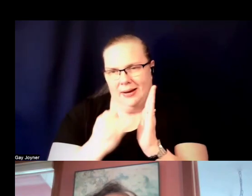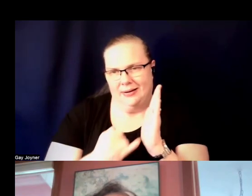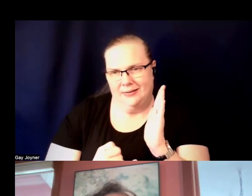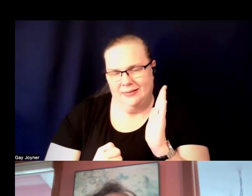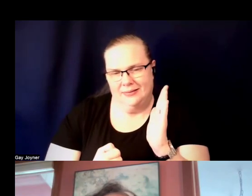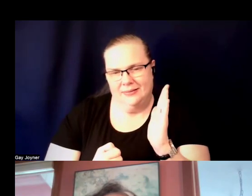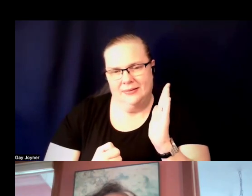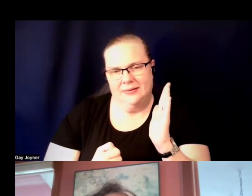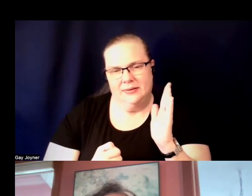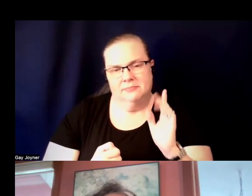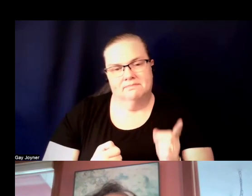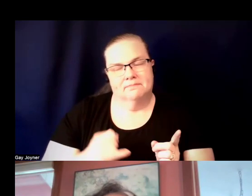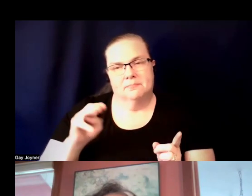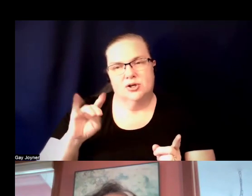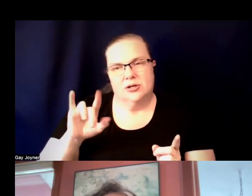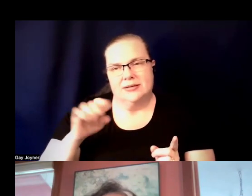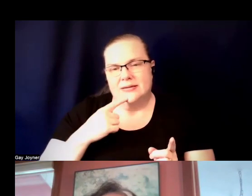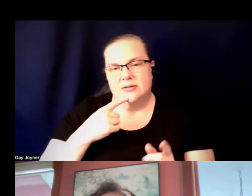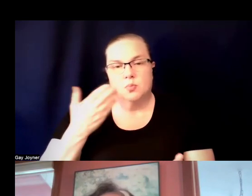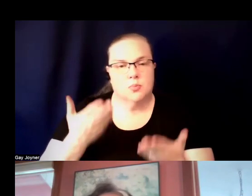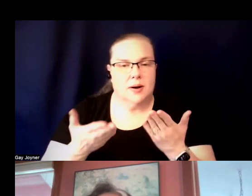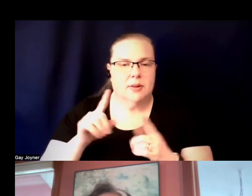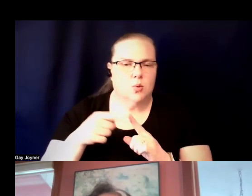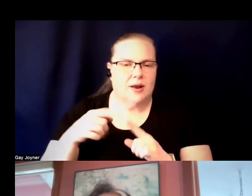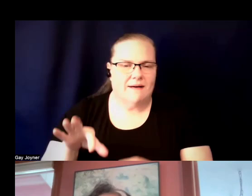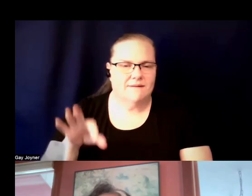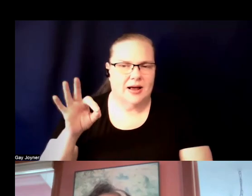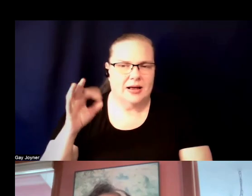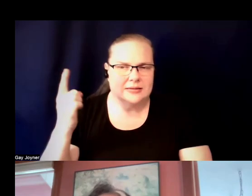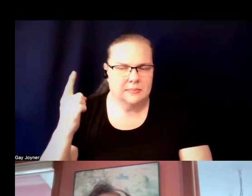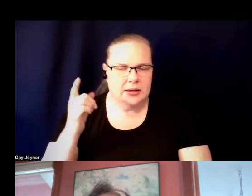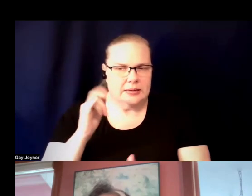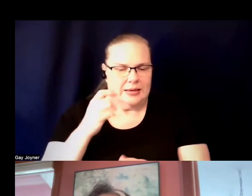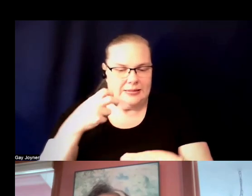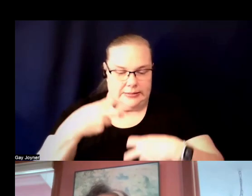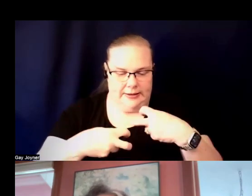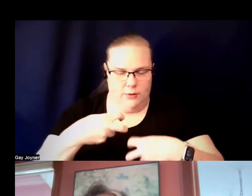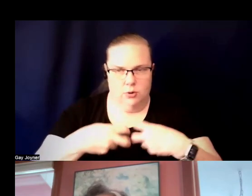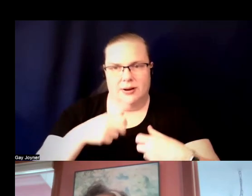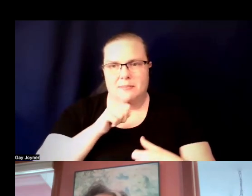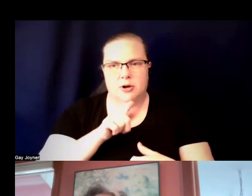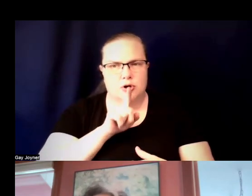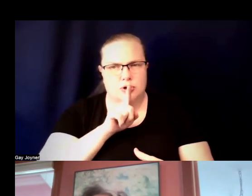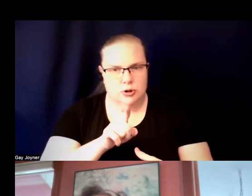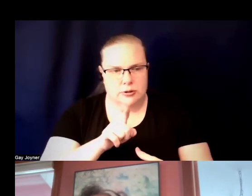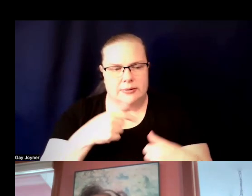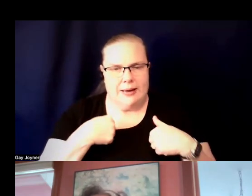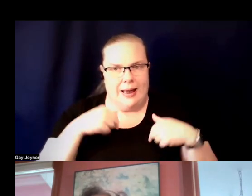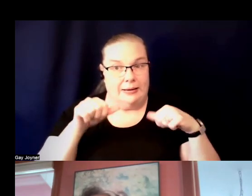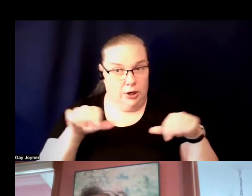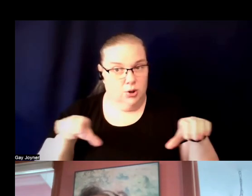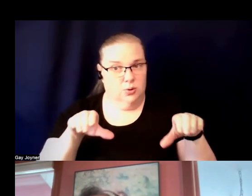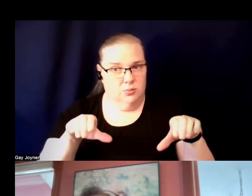probably when I find something that is really difficult that I don't know if I could pull off. Oh. That's